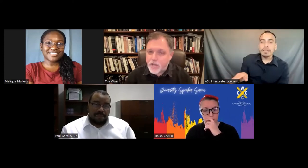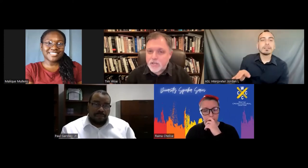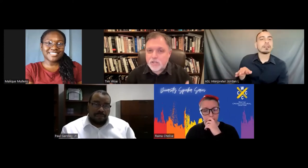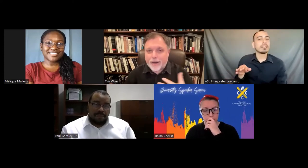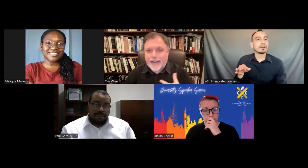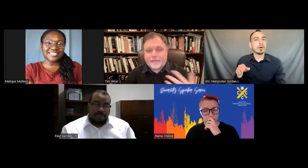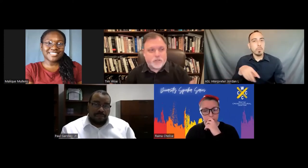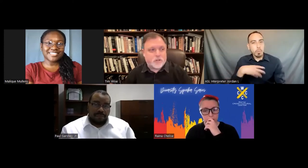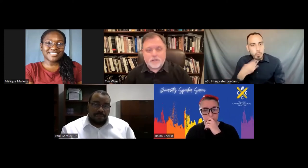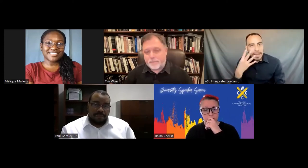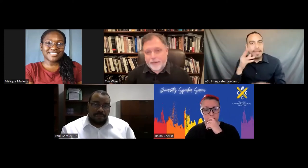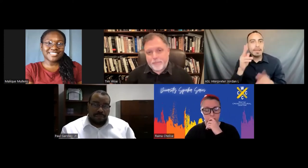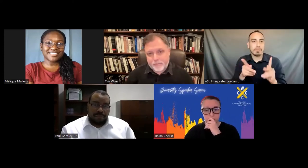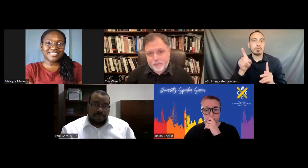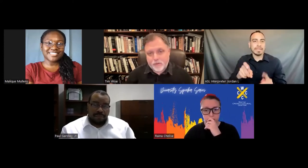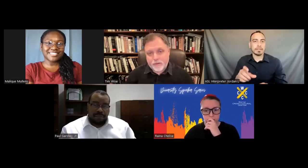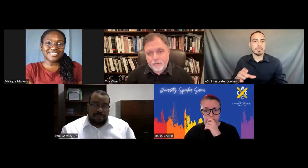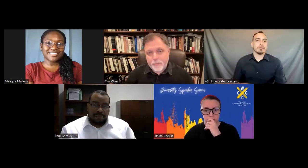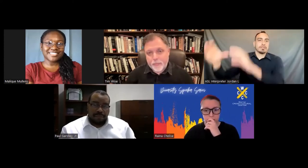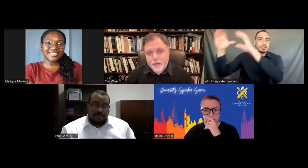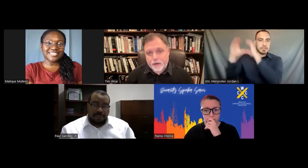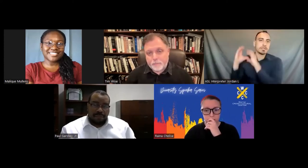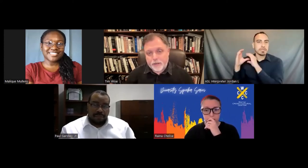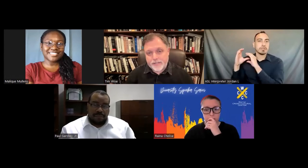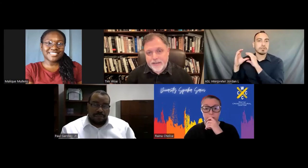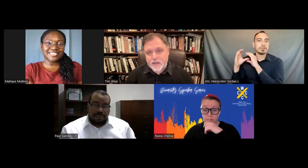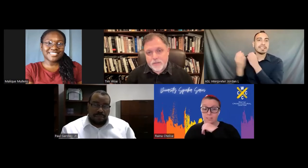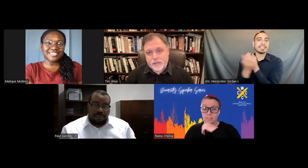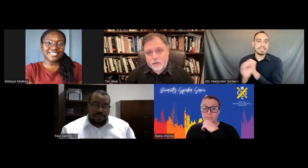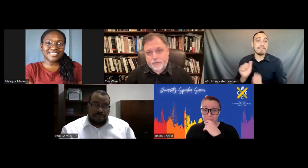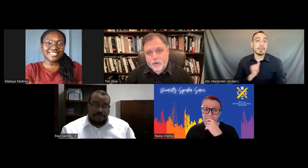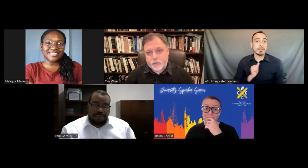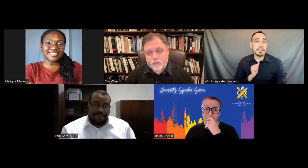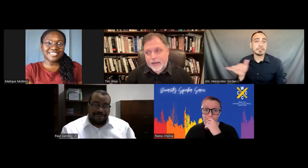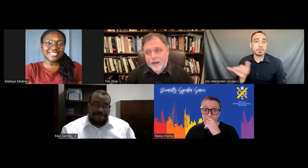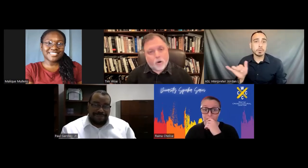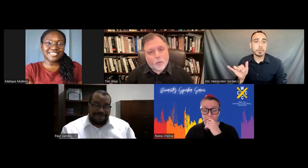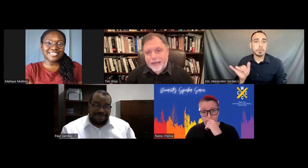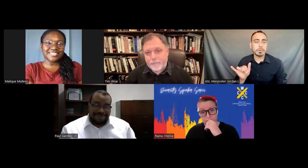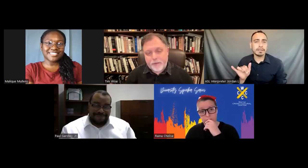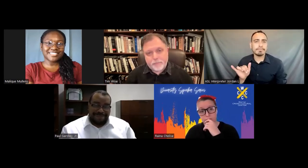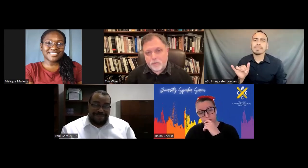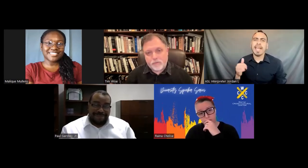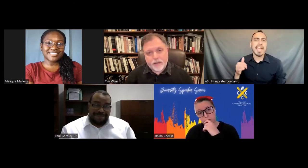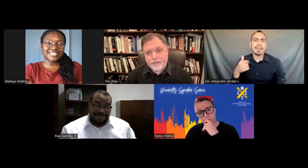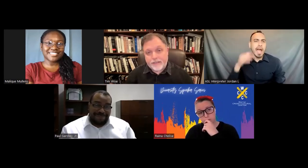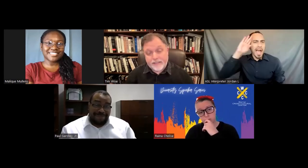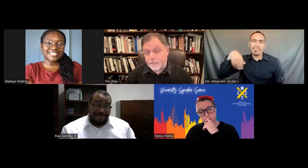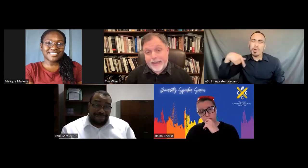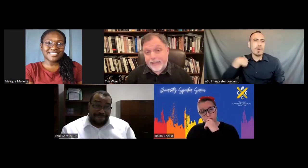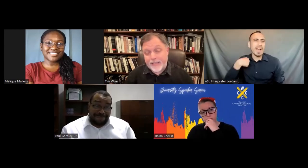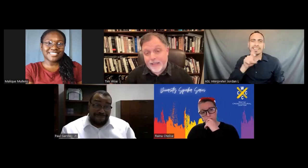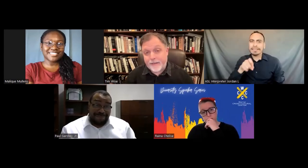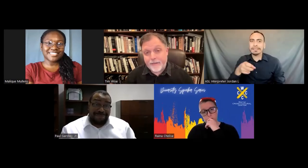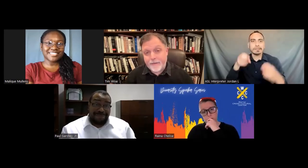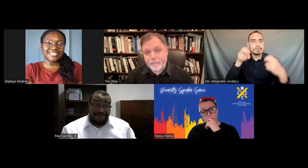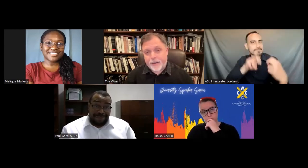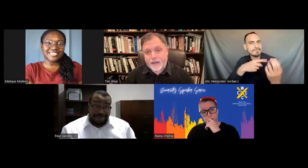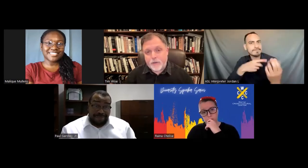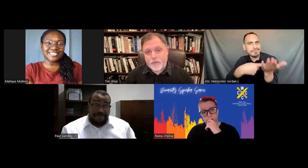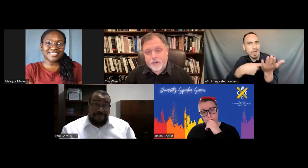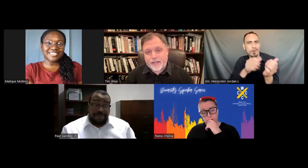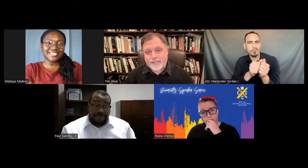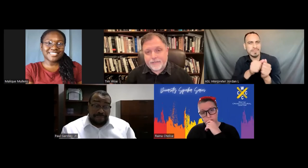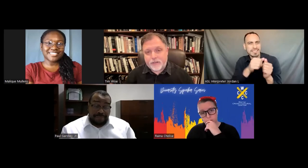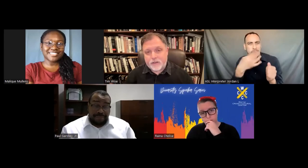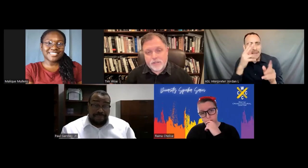self-help. So I have to talk to my people, you know, because I know that those folks are not all bad people. They did a bad thing, but I